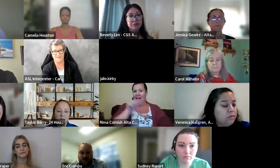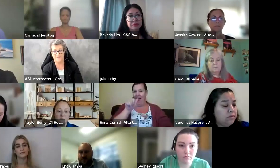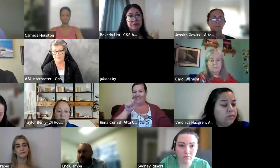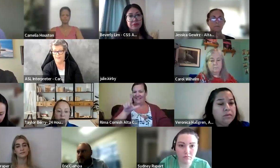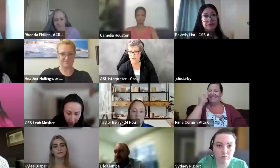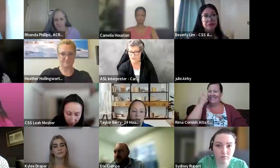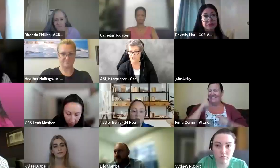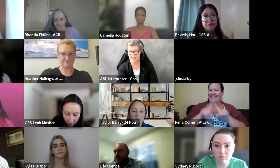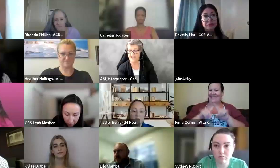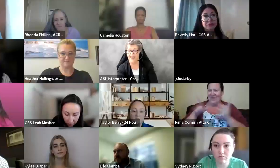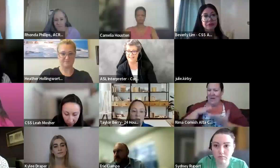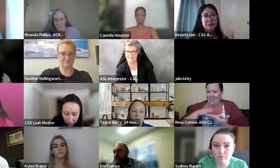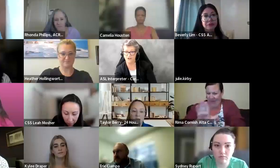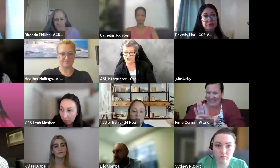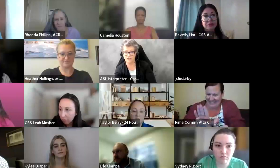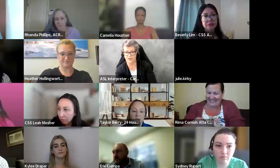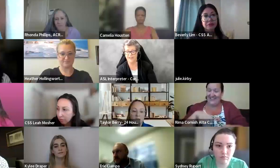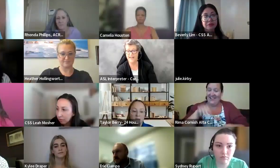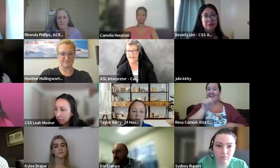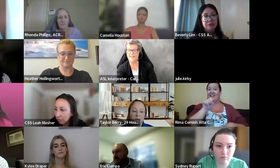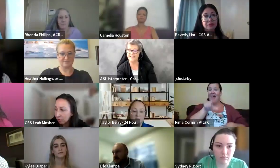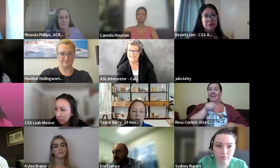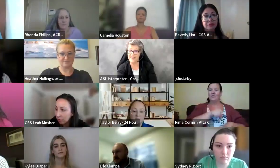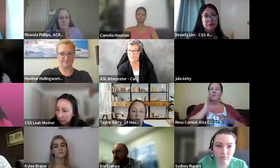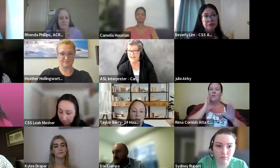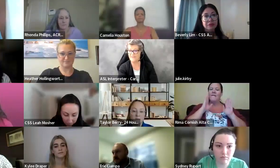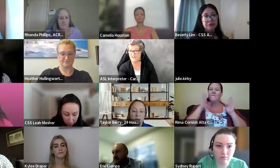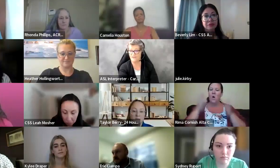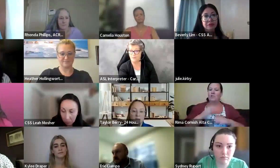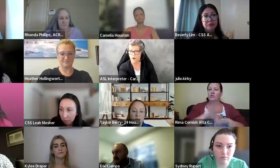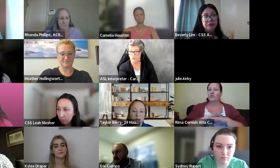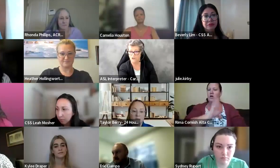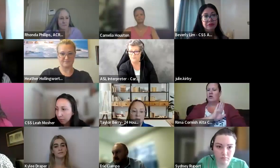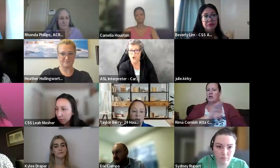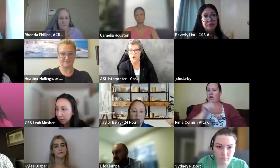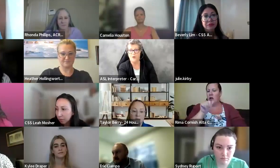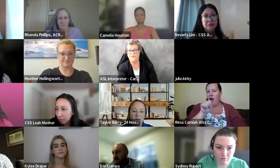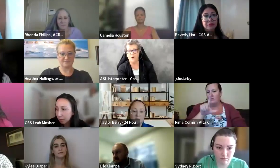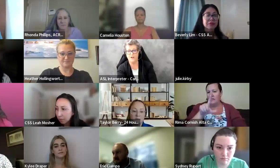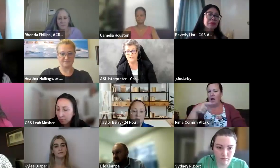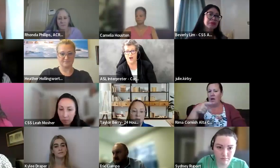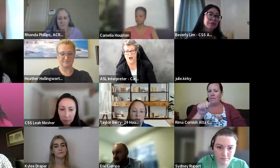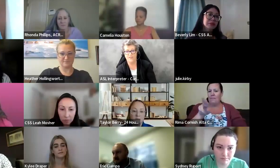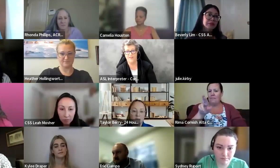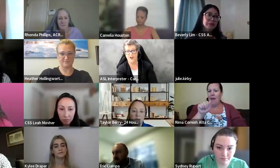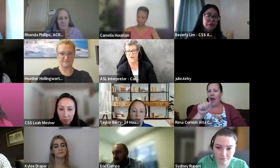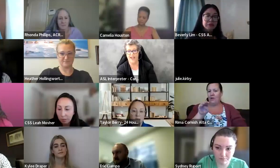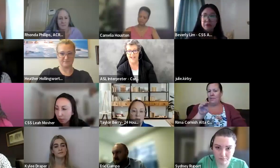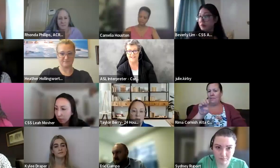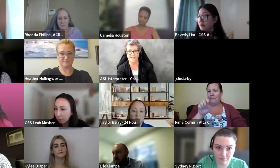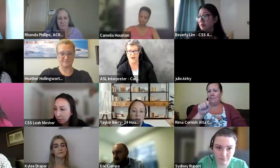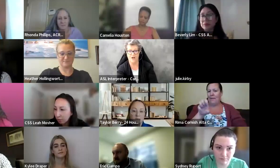that's how they develop language. And ASL children, it's the same, but have a different approach. We focus on